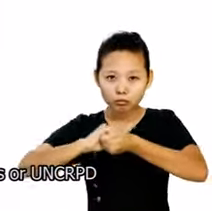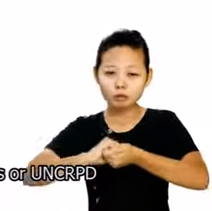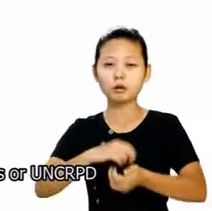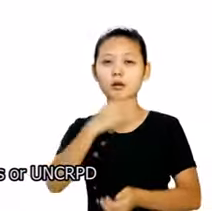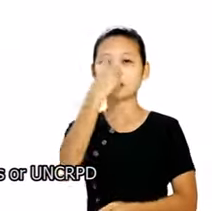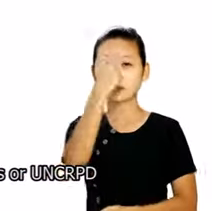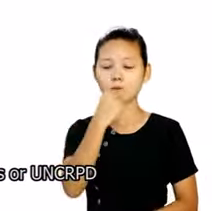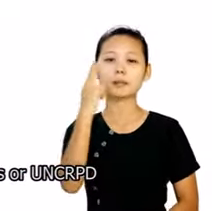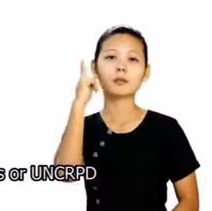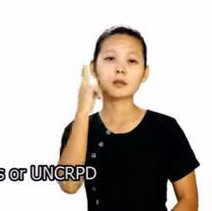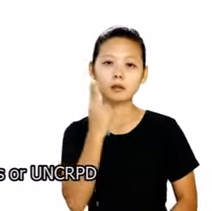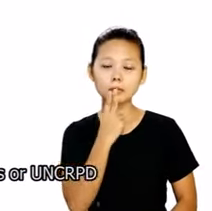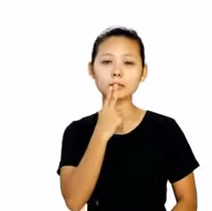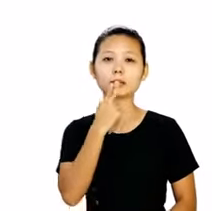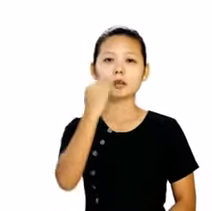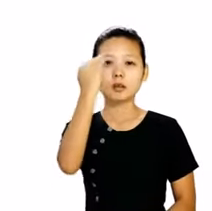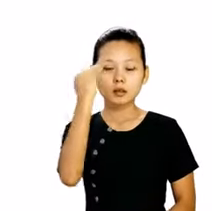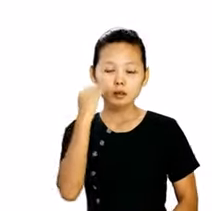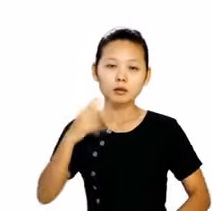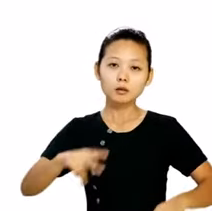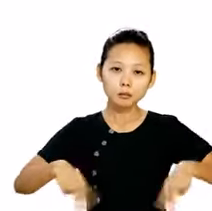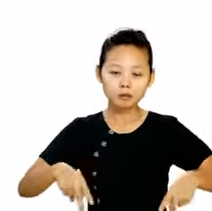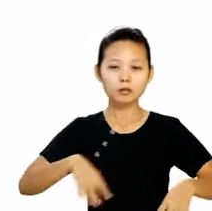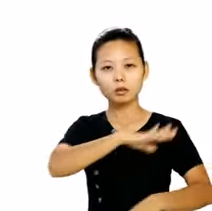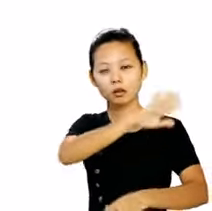or UNCRPD.